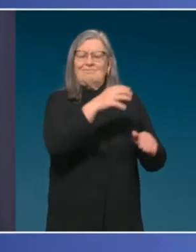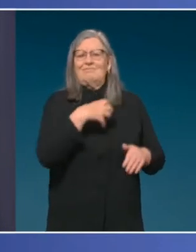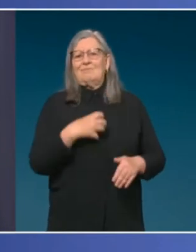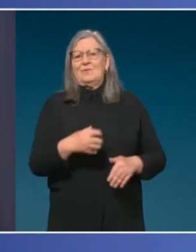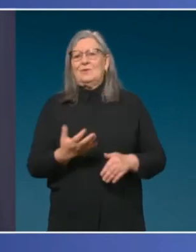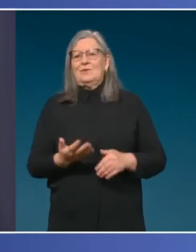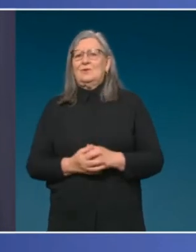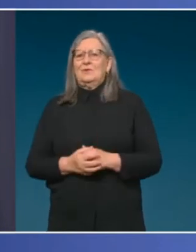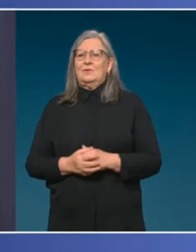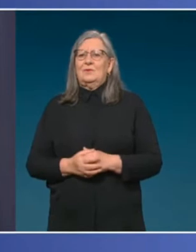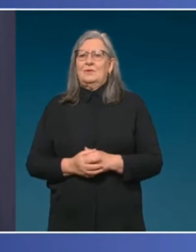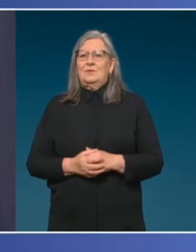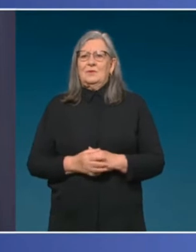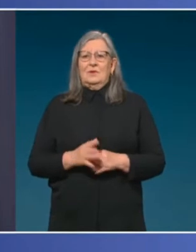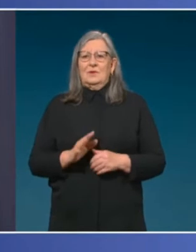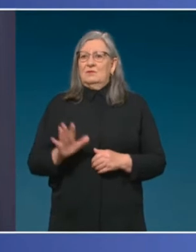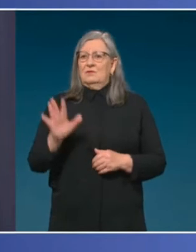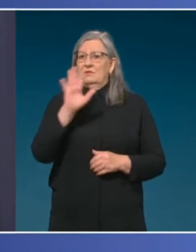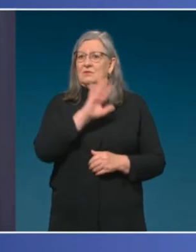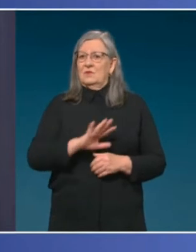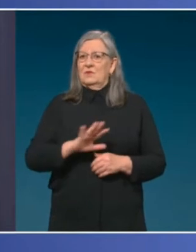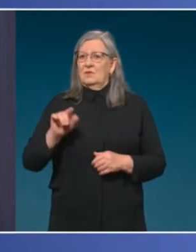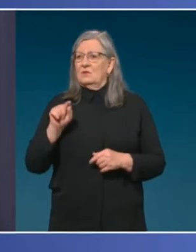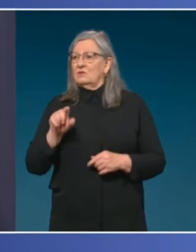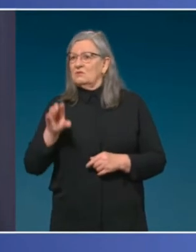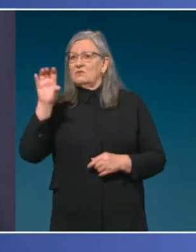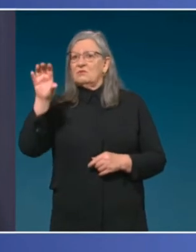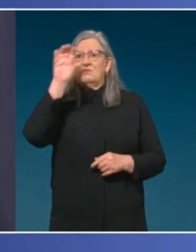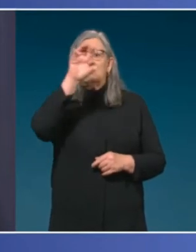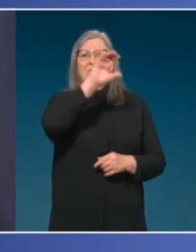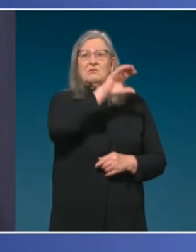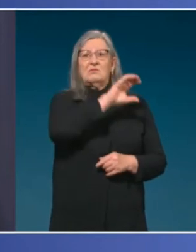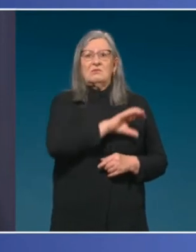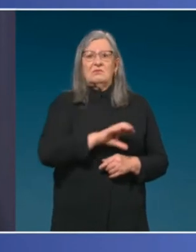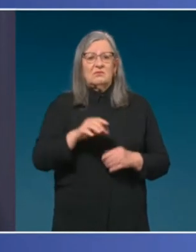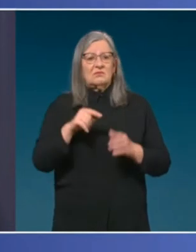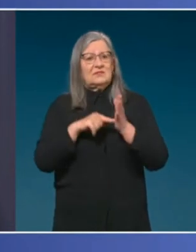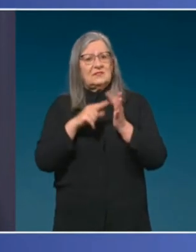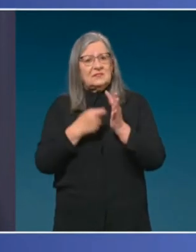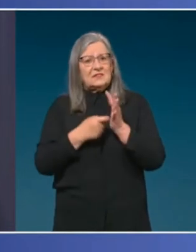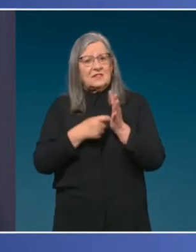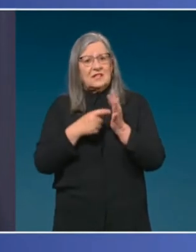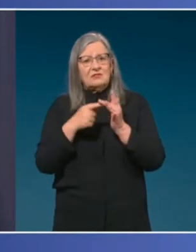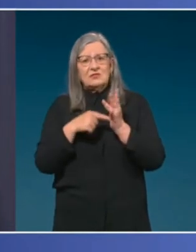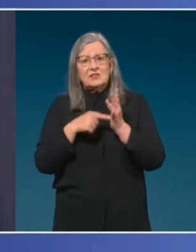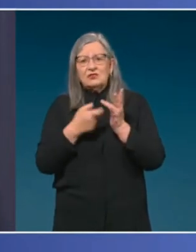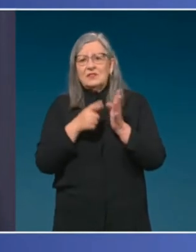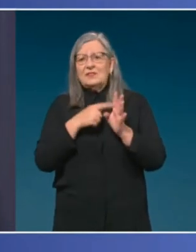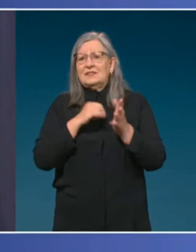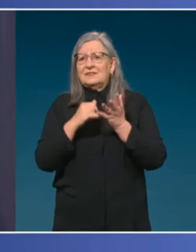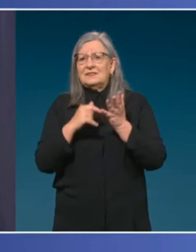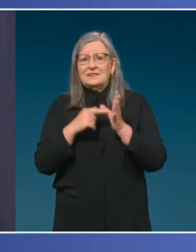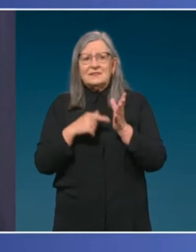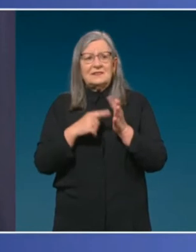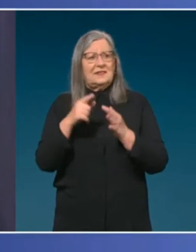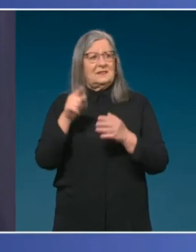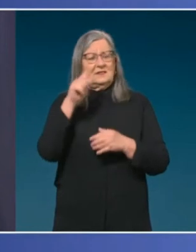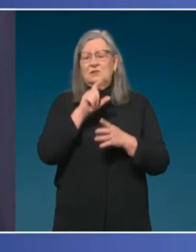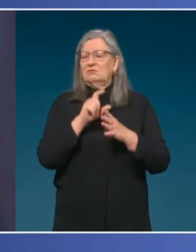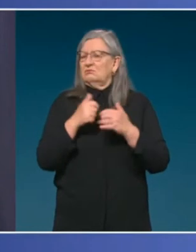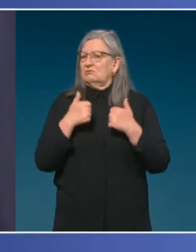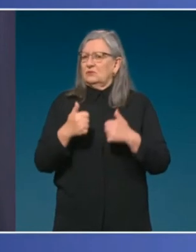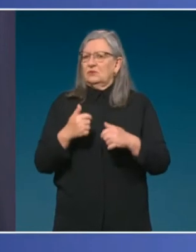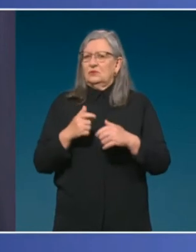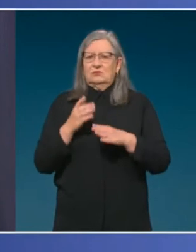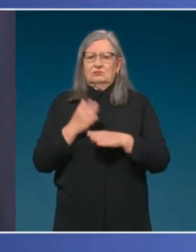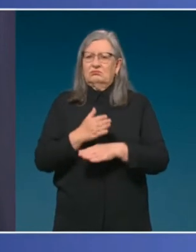All of the states and territories are absolutely doing their best to provide the encouragement. There has been some, I